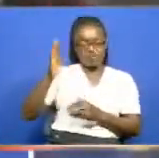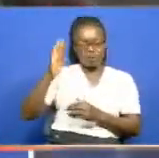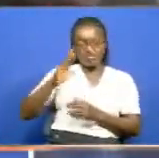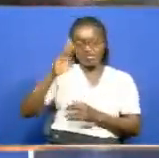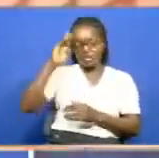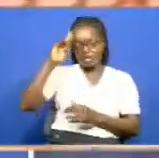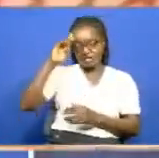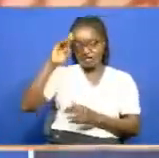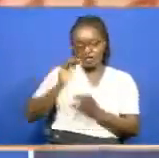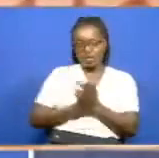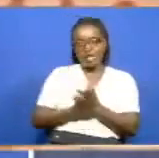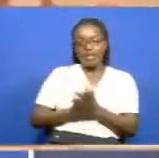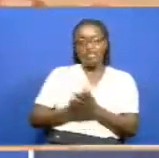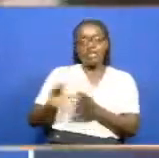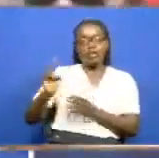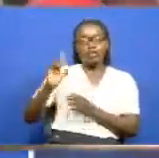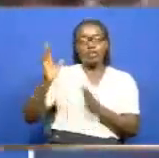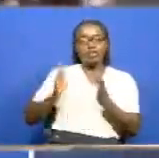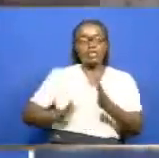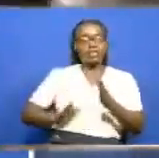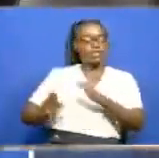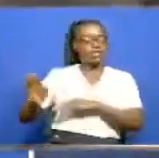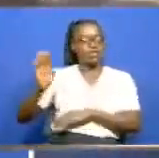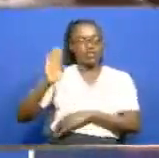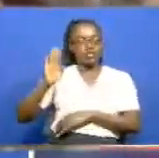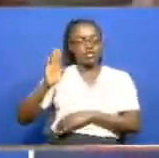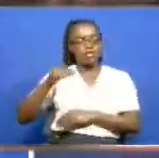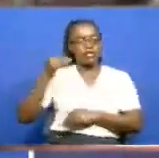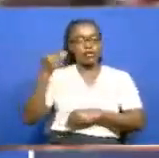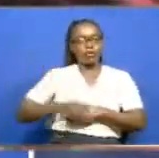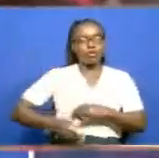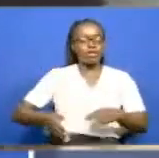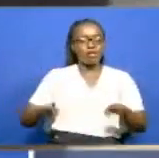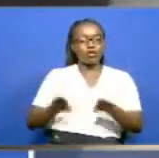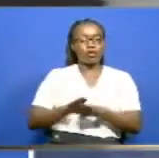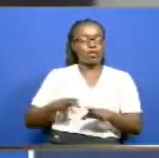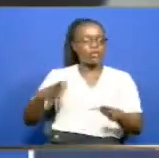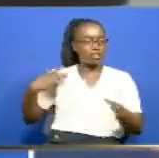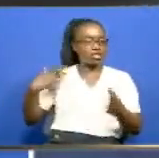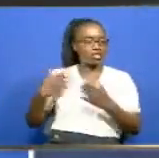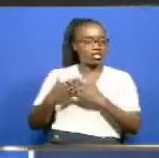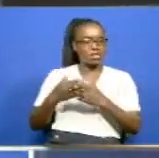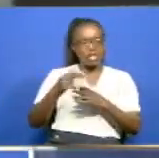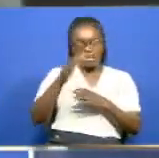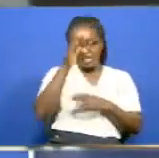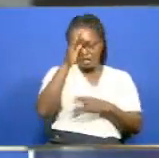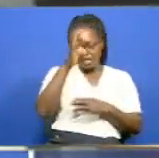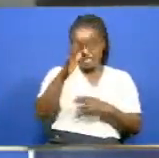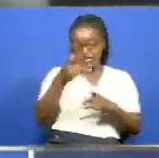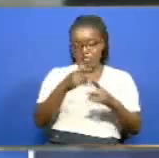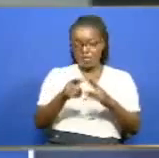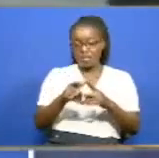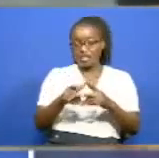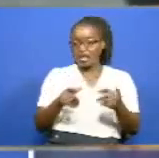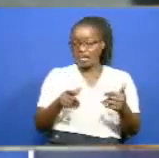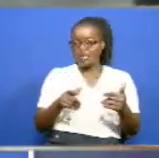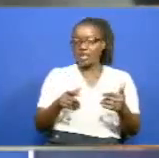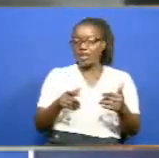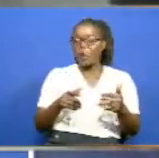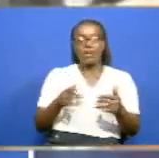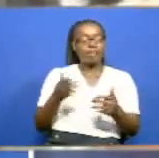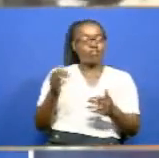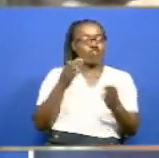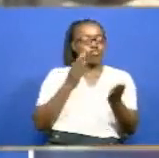Interior Minister, Boche Kande, said the border had been closed since Sunday, but his Guinean counterpart did not